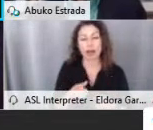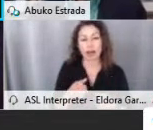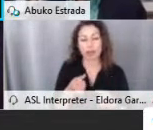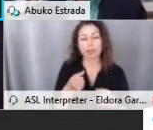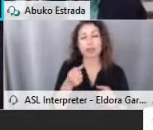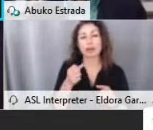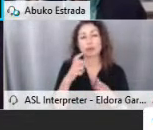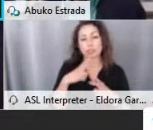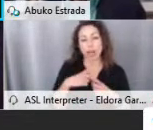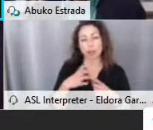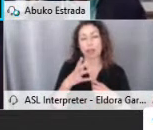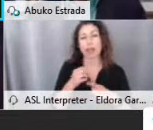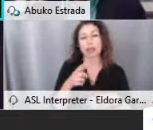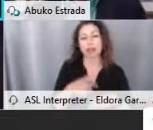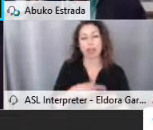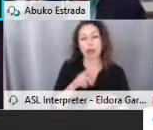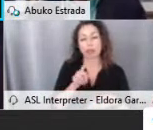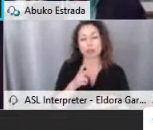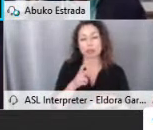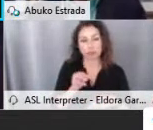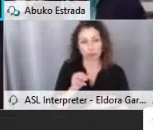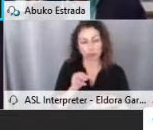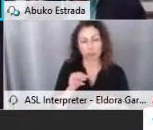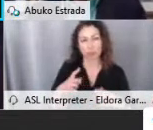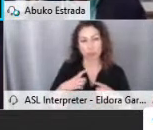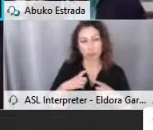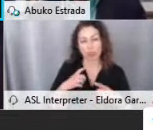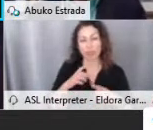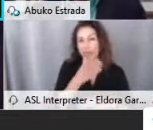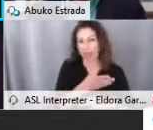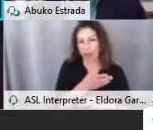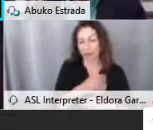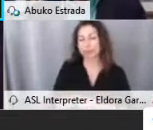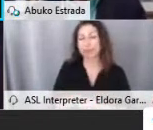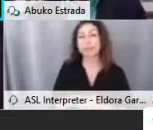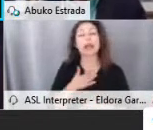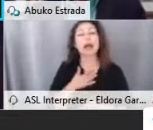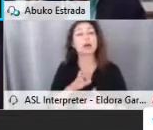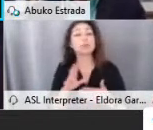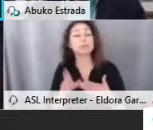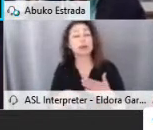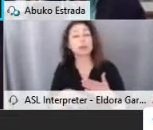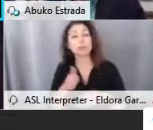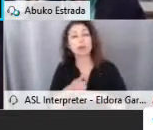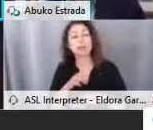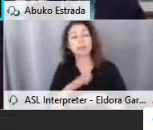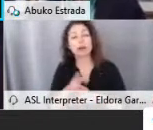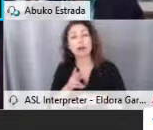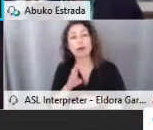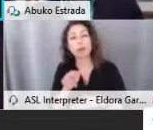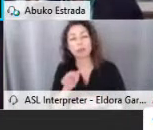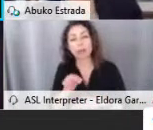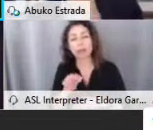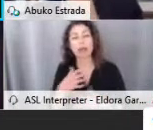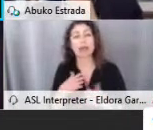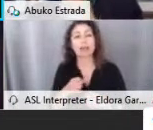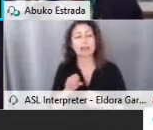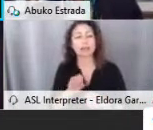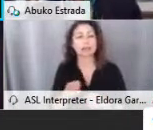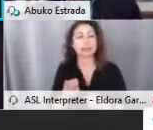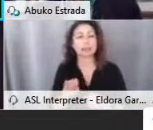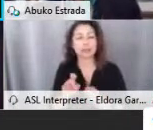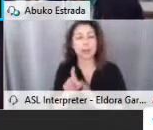there. Our results today are based on the Urban Institute's Health Insurance